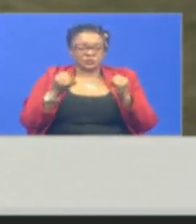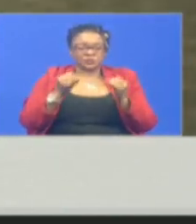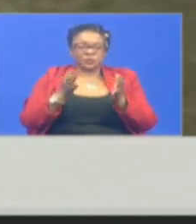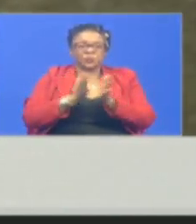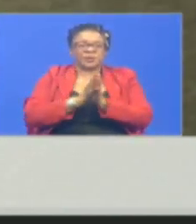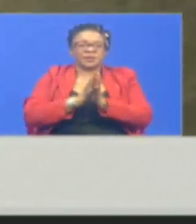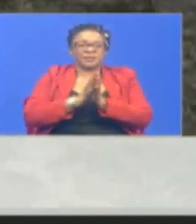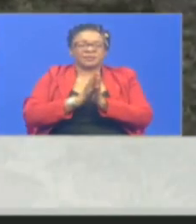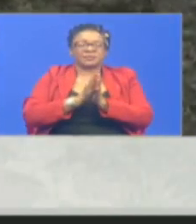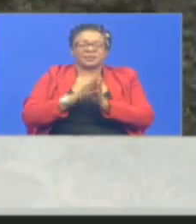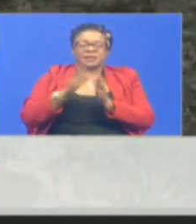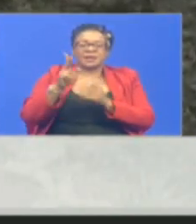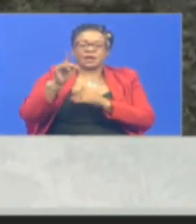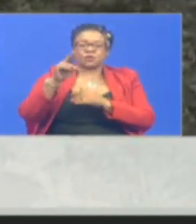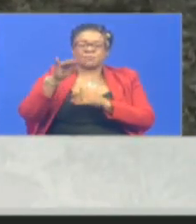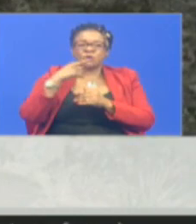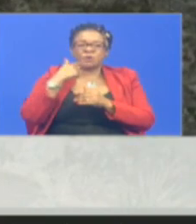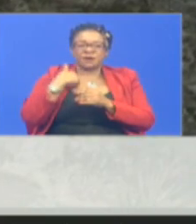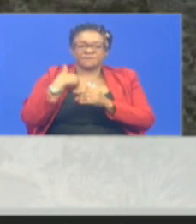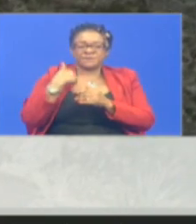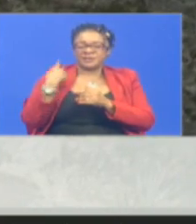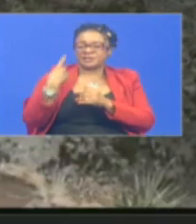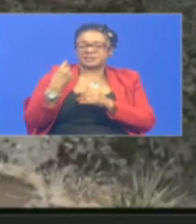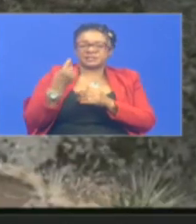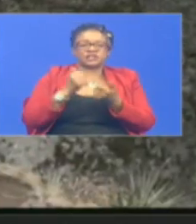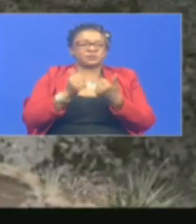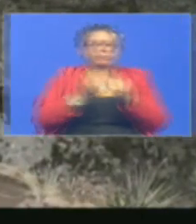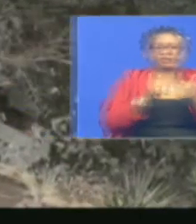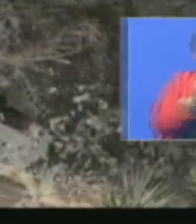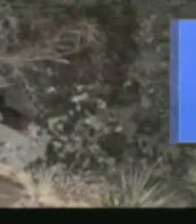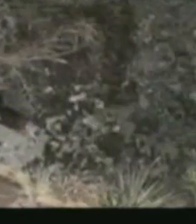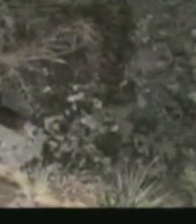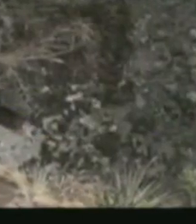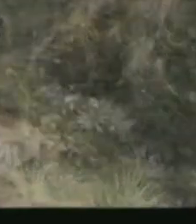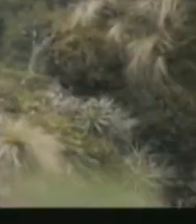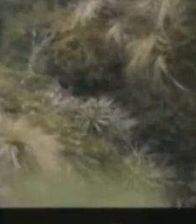Watson Karuma, who has the latest in sports.